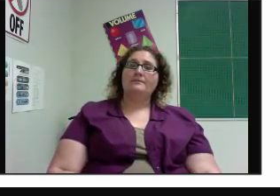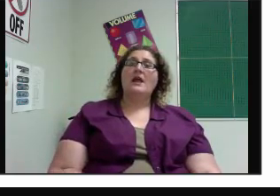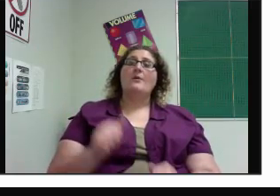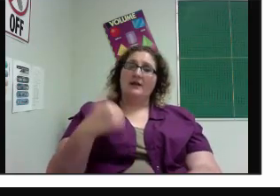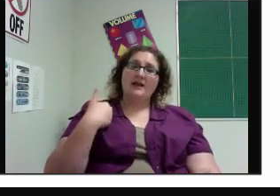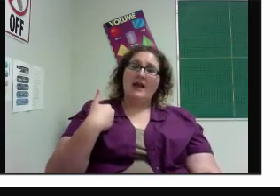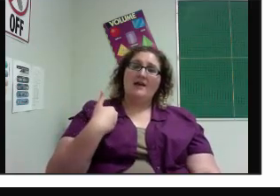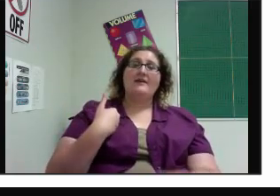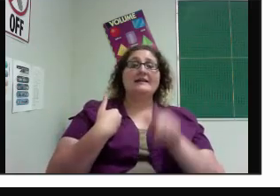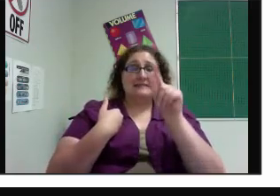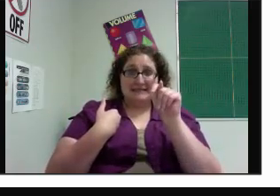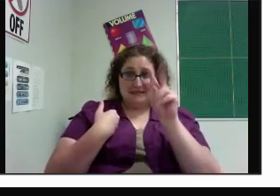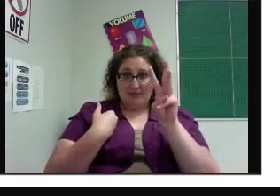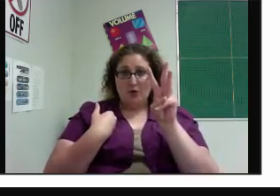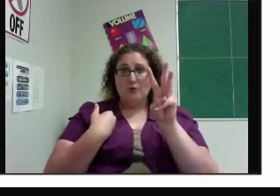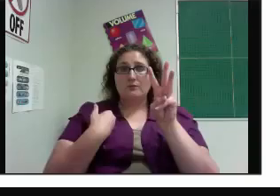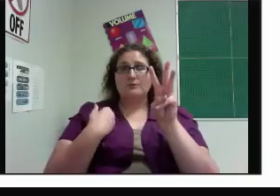ST,